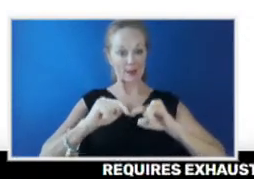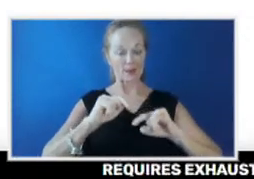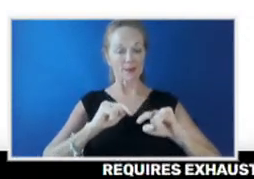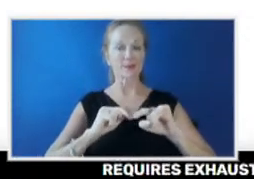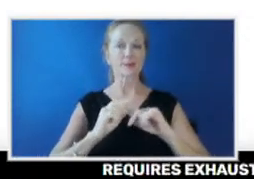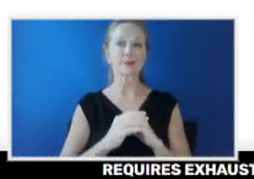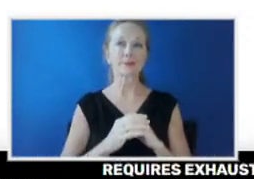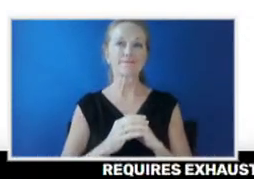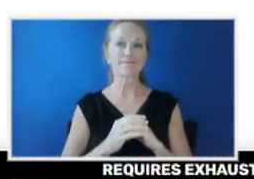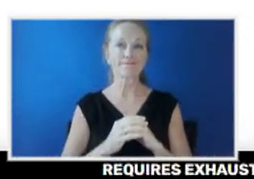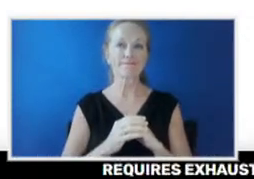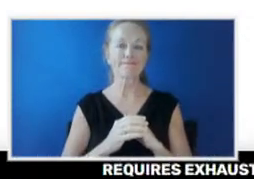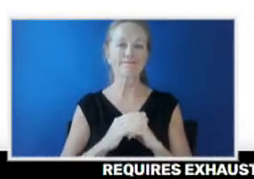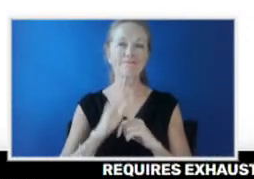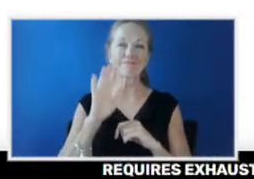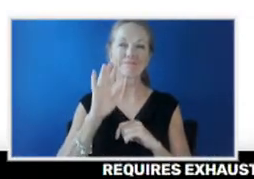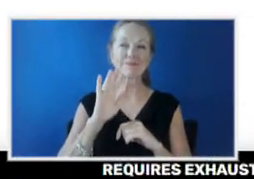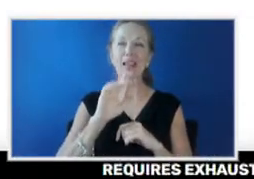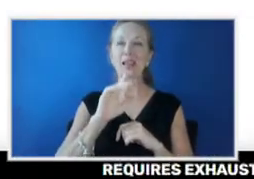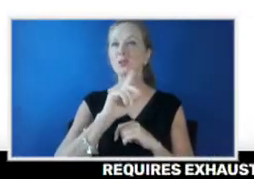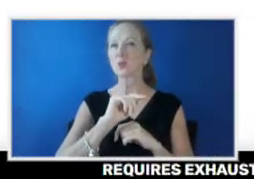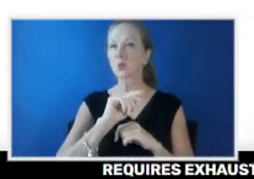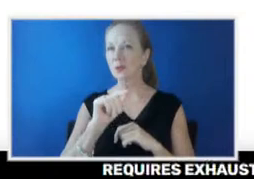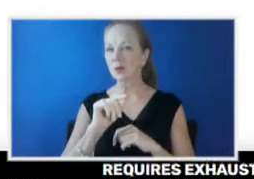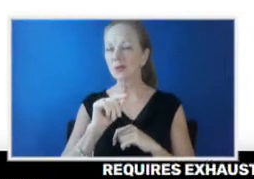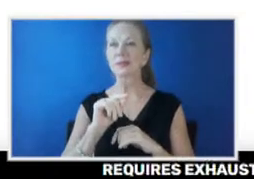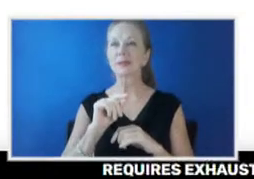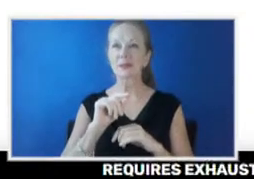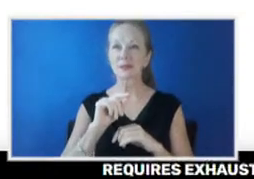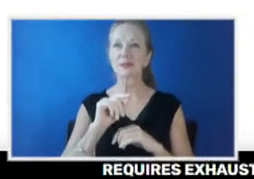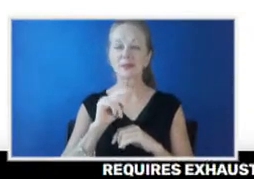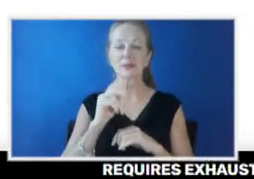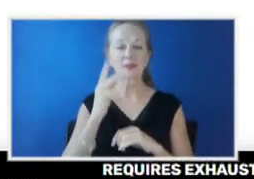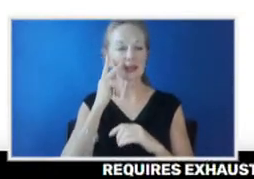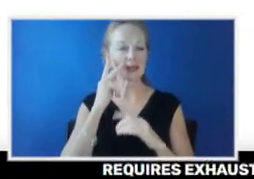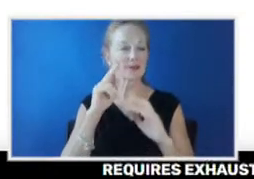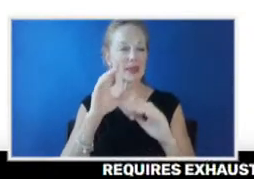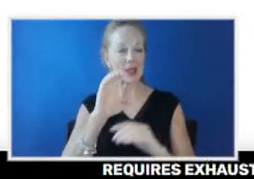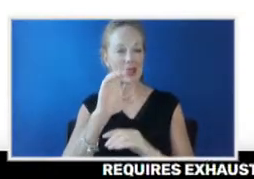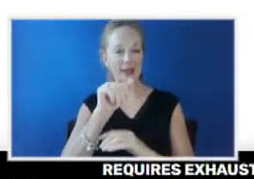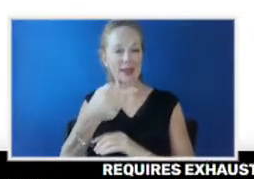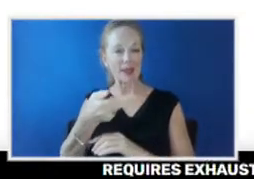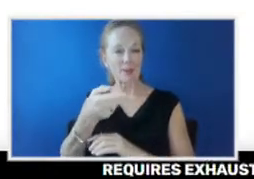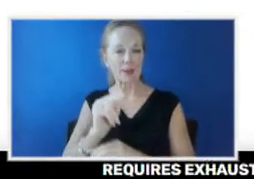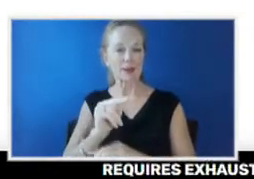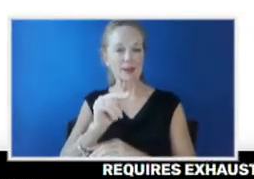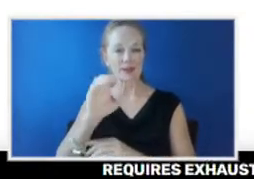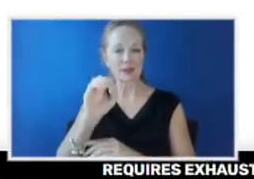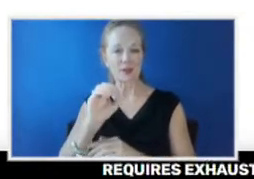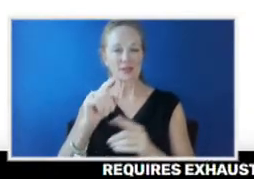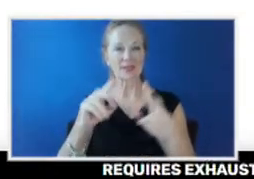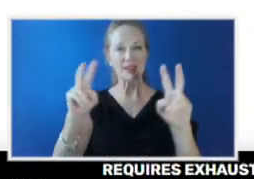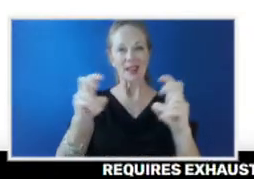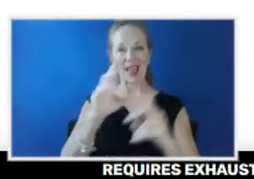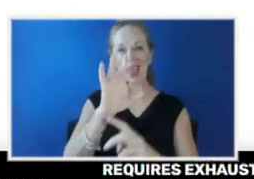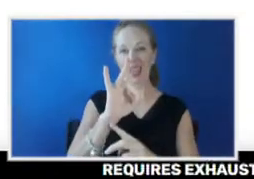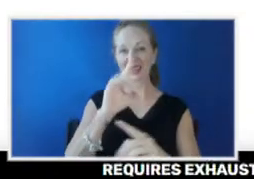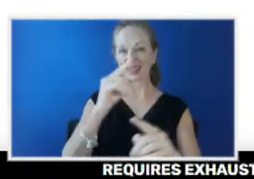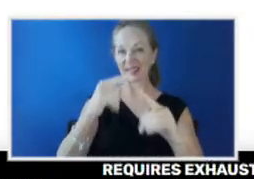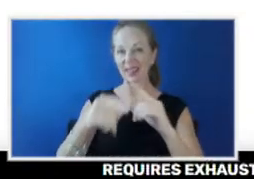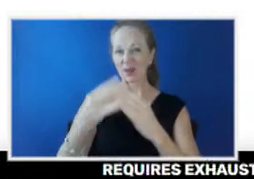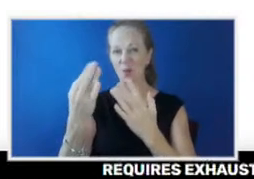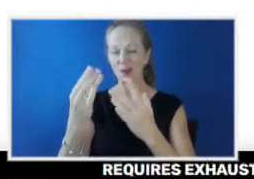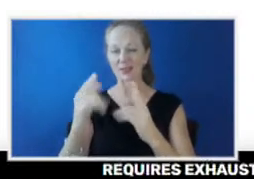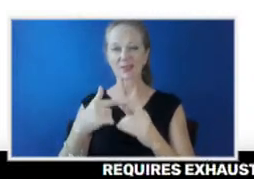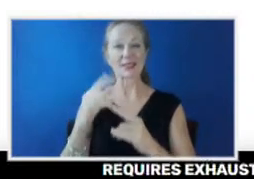rewind back late after 2020, we remember that Campaign Zero had the 8 Can't Wait campaign, which had 8 requests